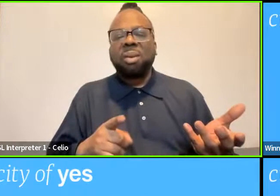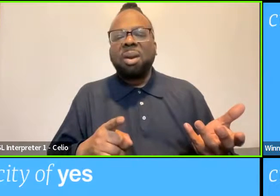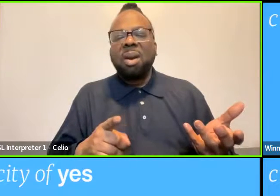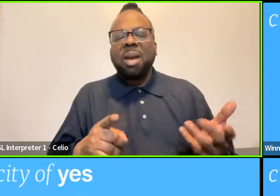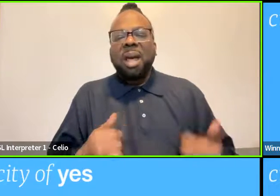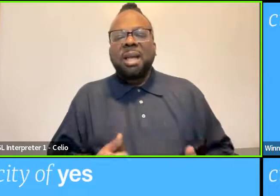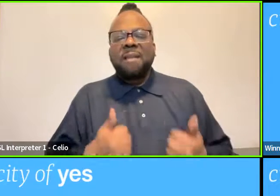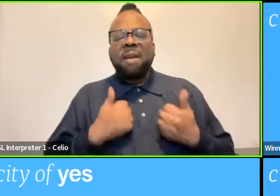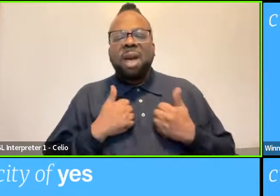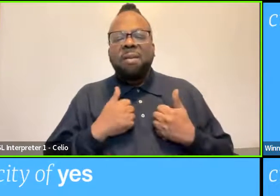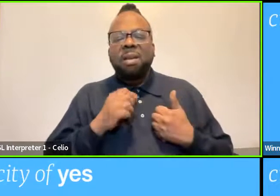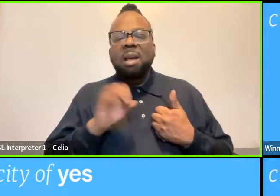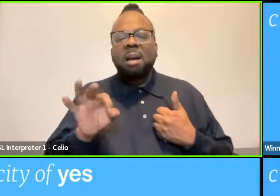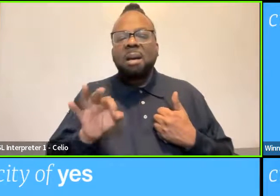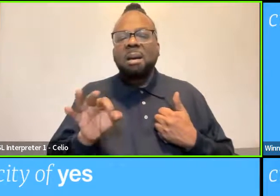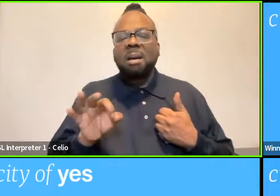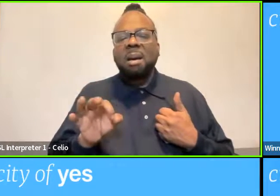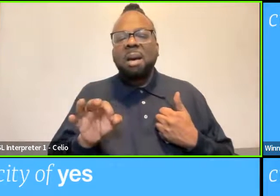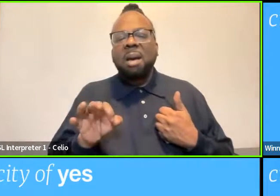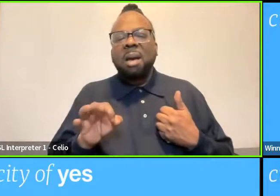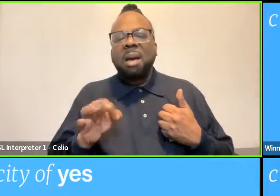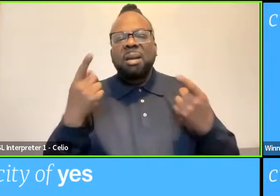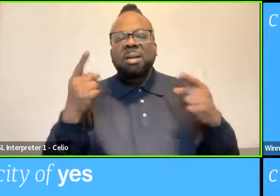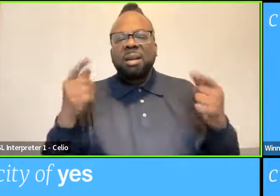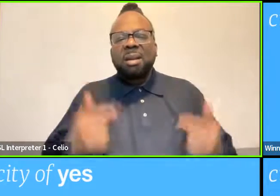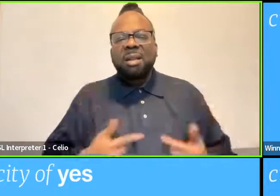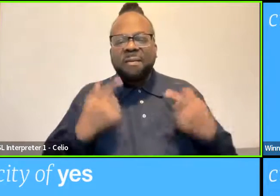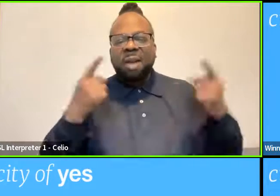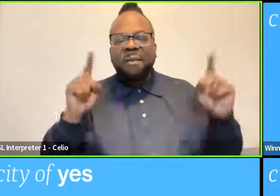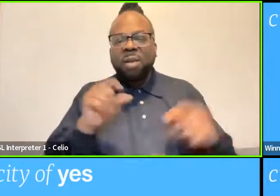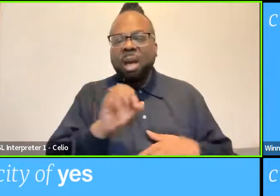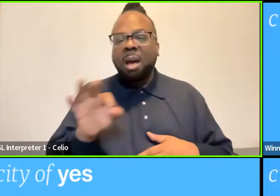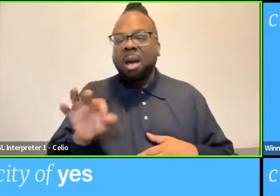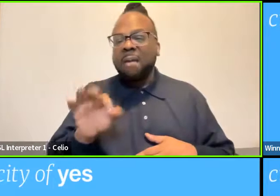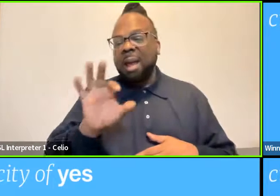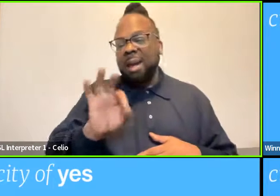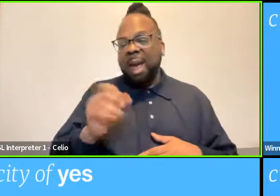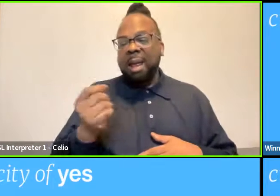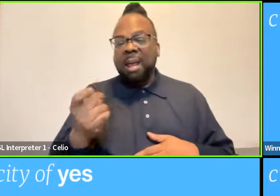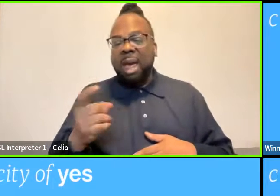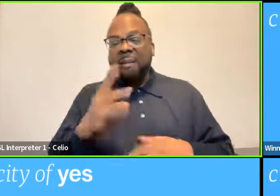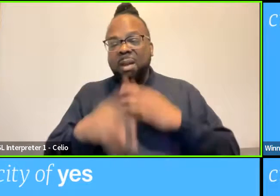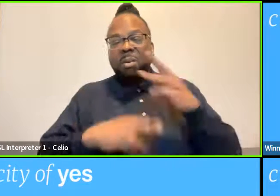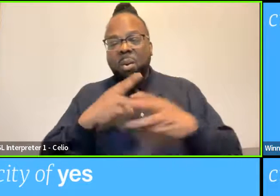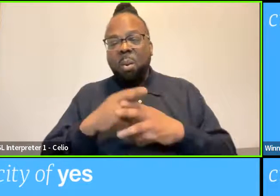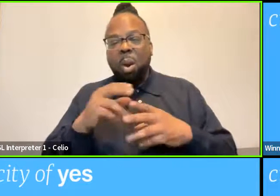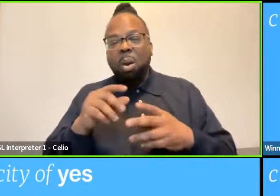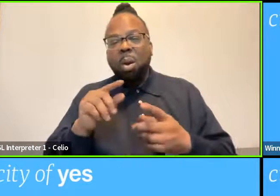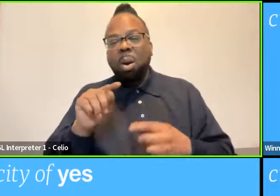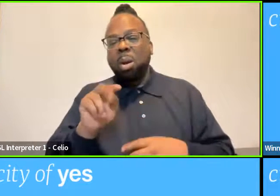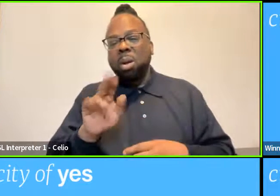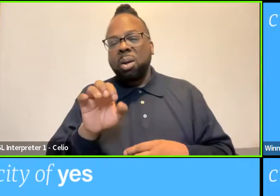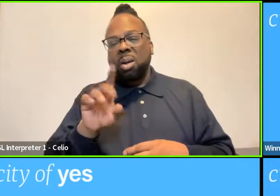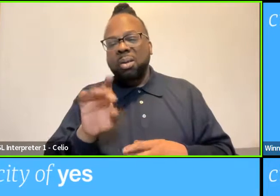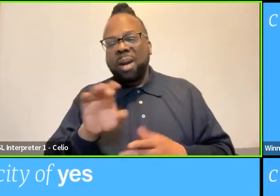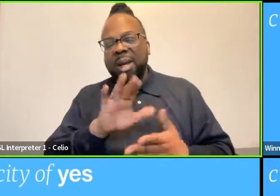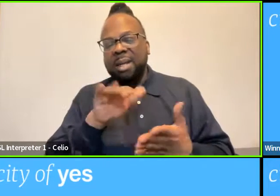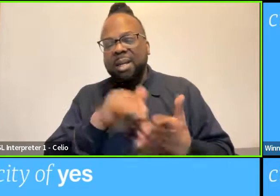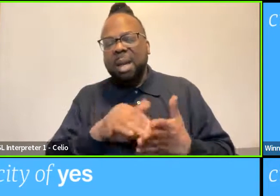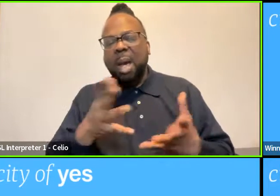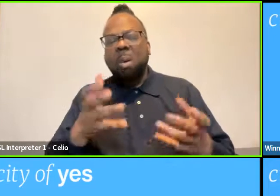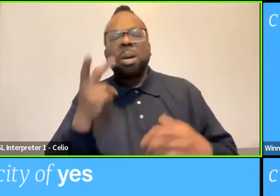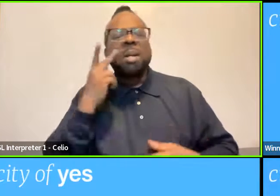survivors of 9/11 because it's the World Trade Center. But I would ask to see what, if anything, can be